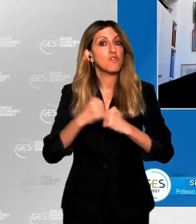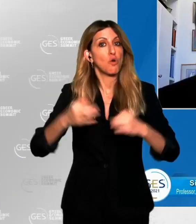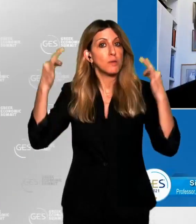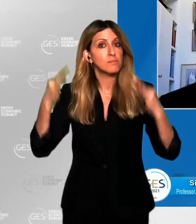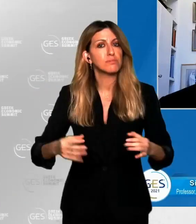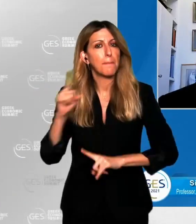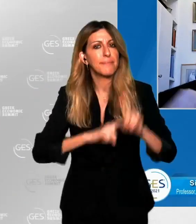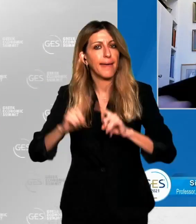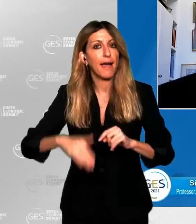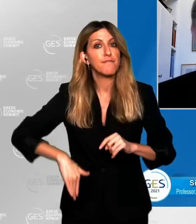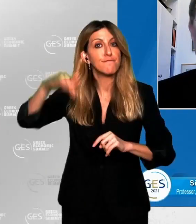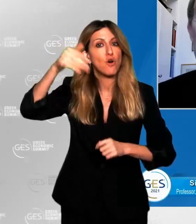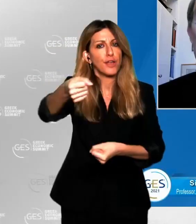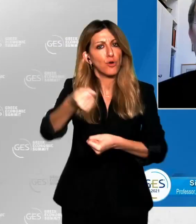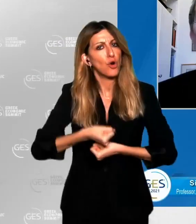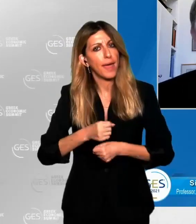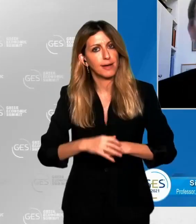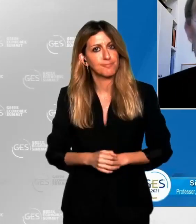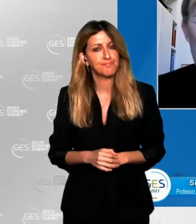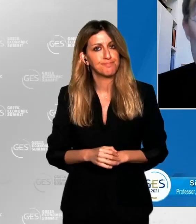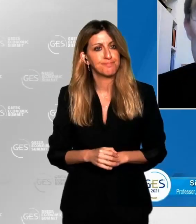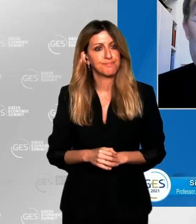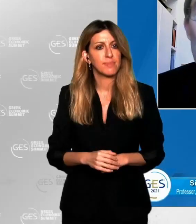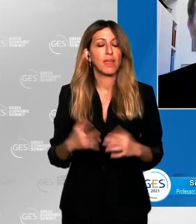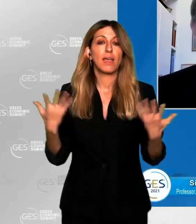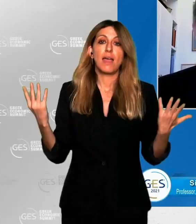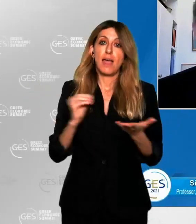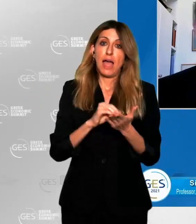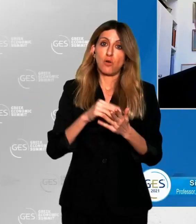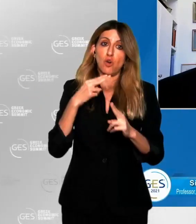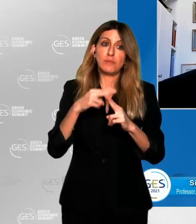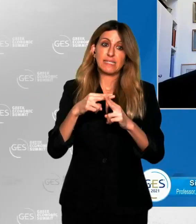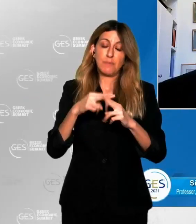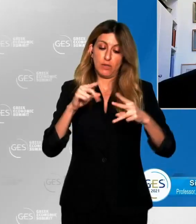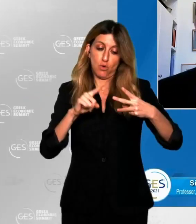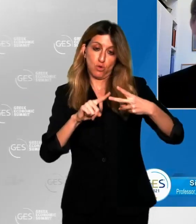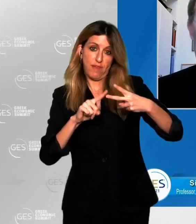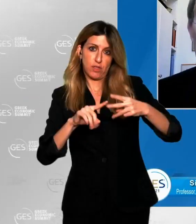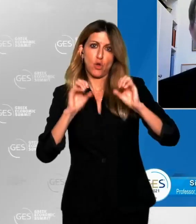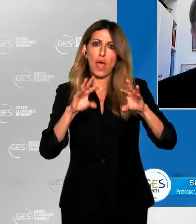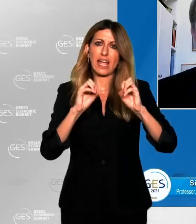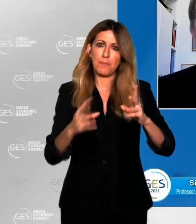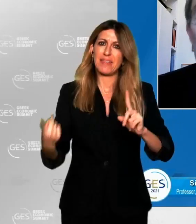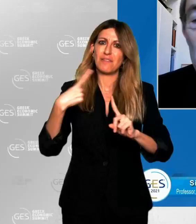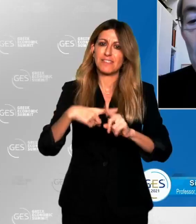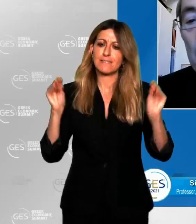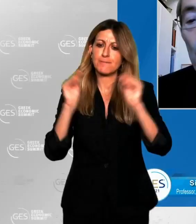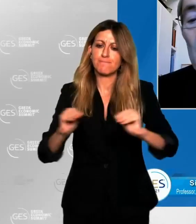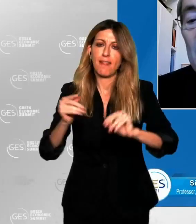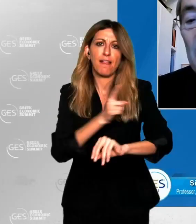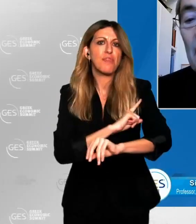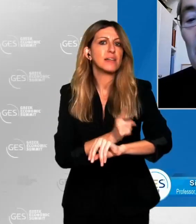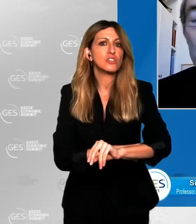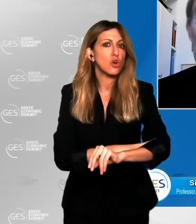education and skills. Is there a plentiful supply of qualified labor that can work with the new technologies? And finally, we need